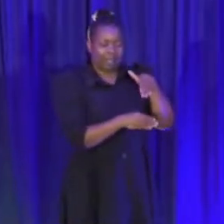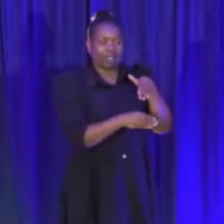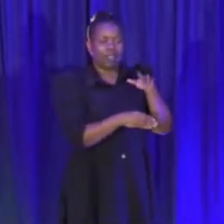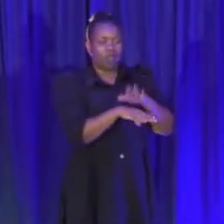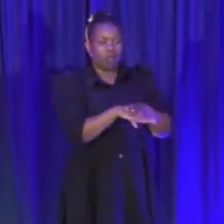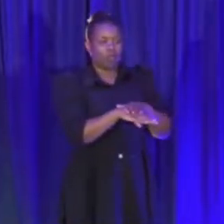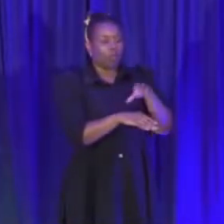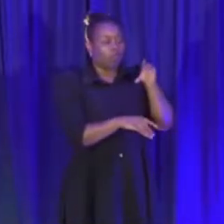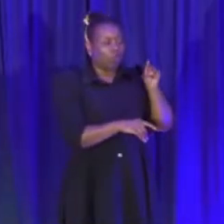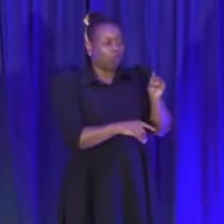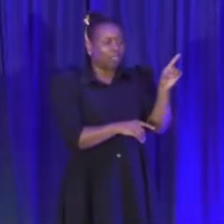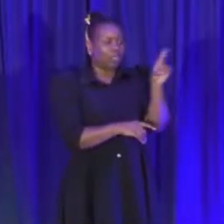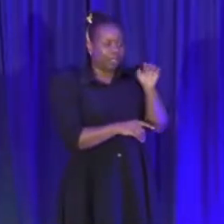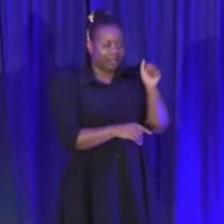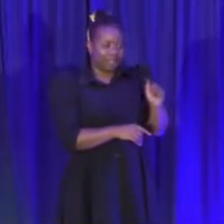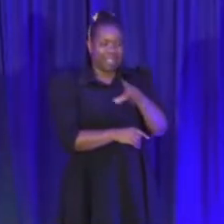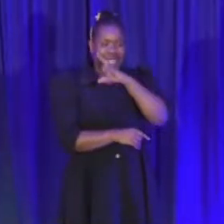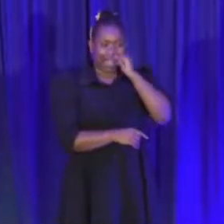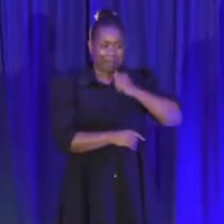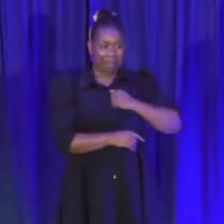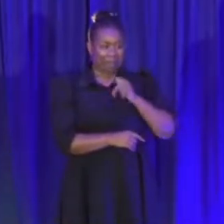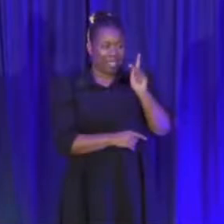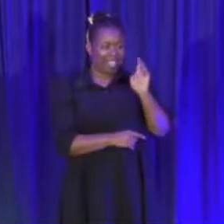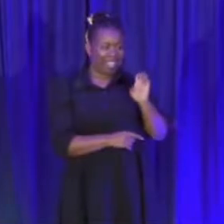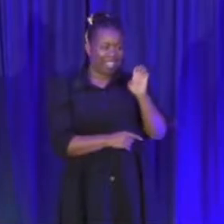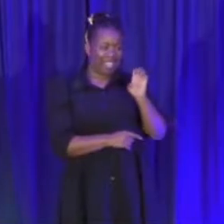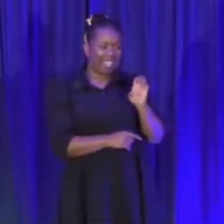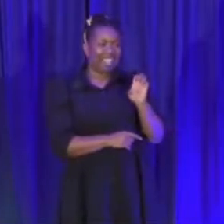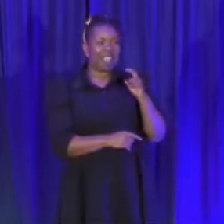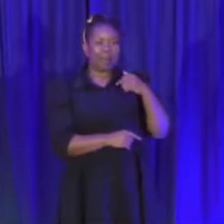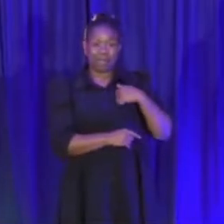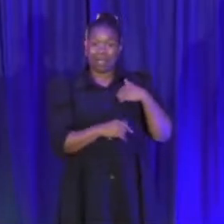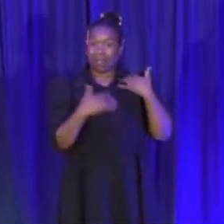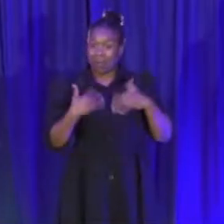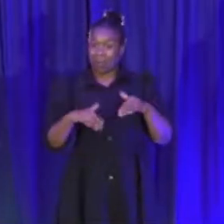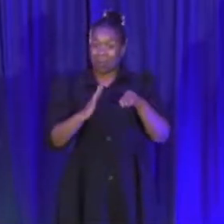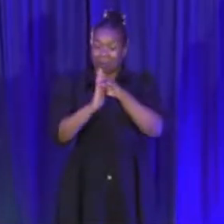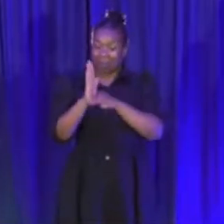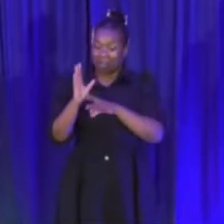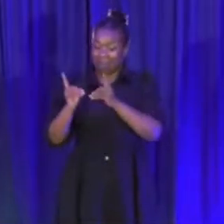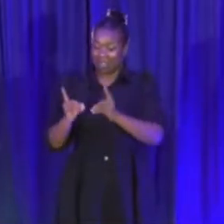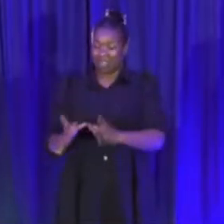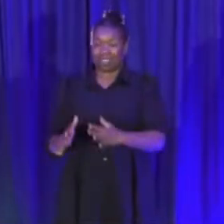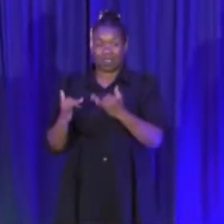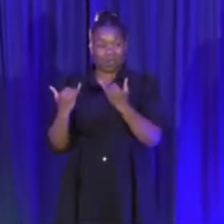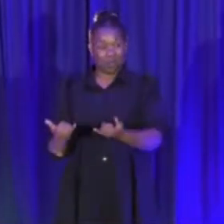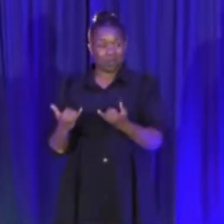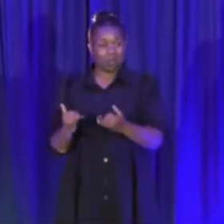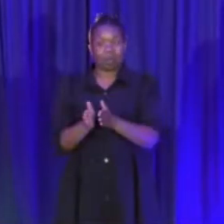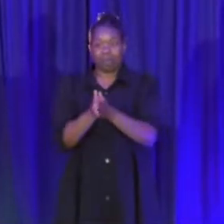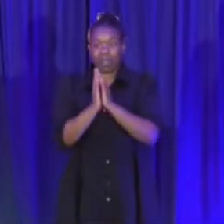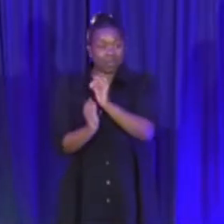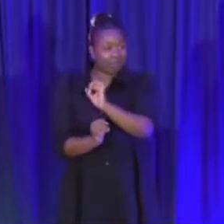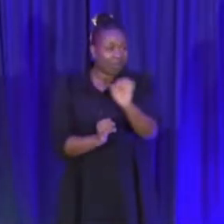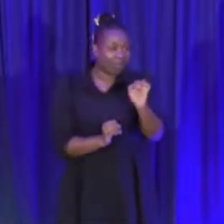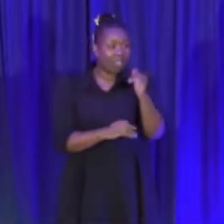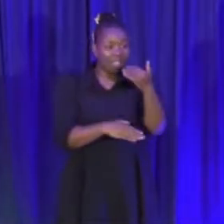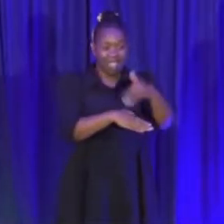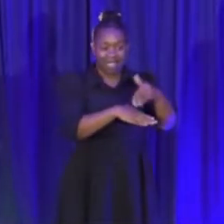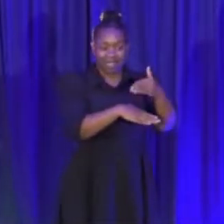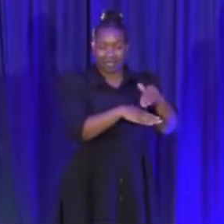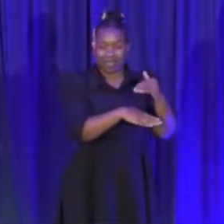vote.elections.org.za. Thank you so much. My name is Kia Ngube, and I've been your program director for today. I will ask you to please go